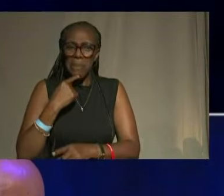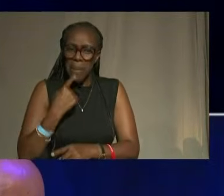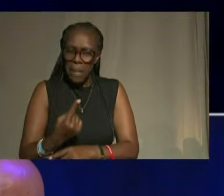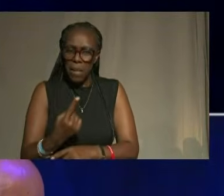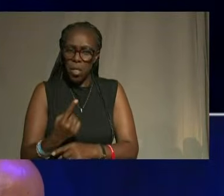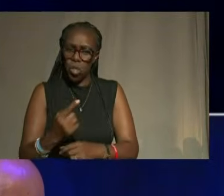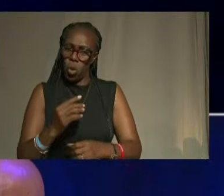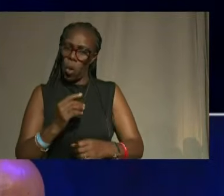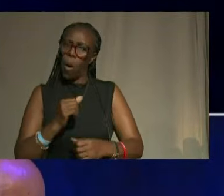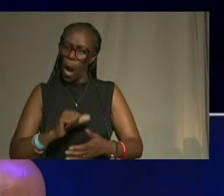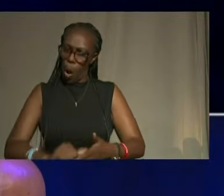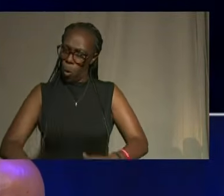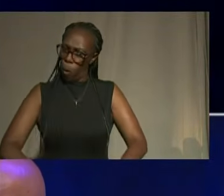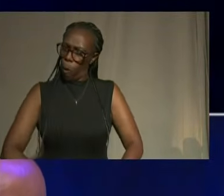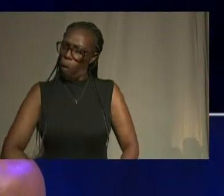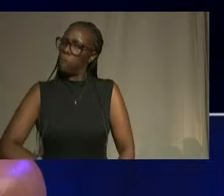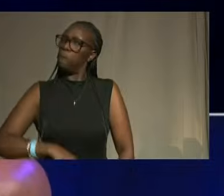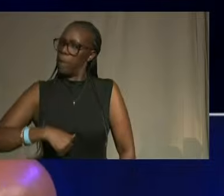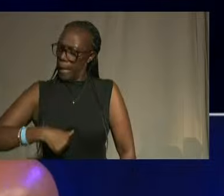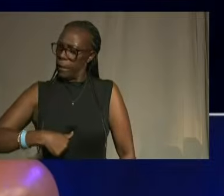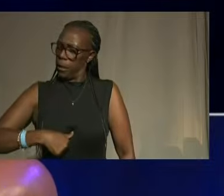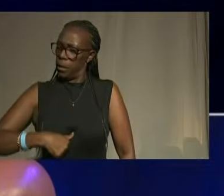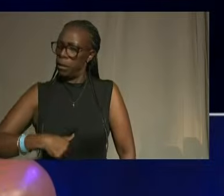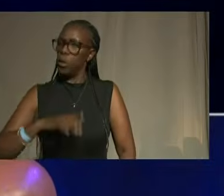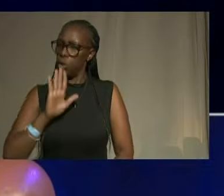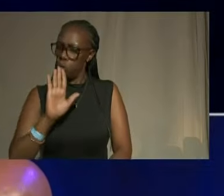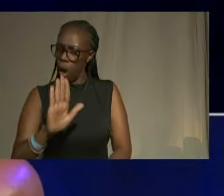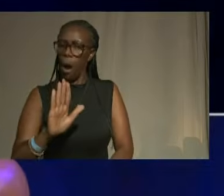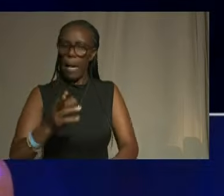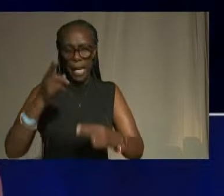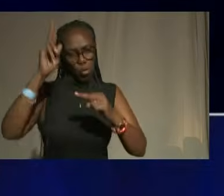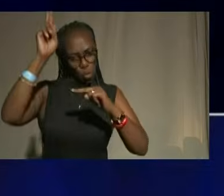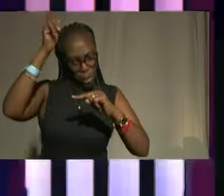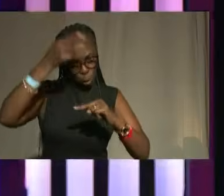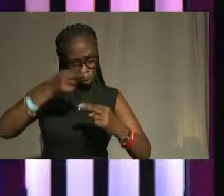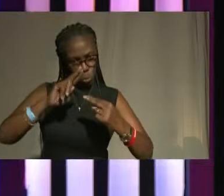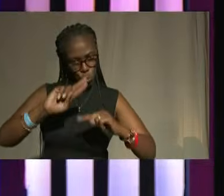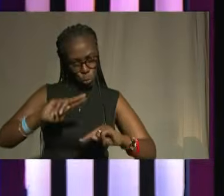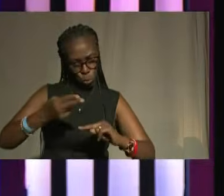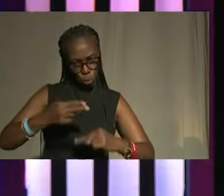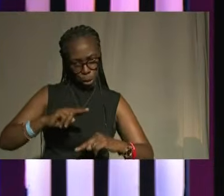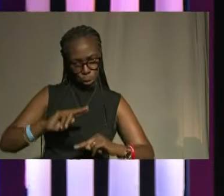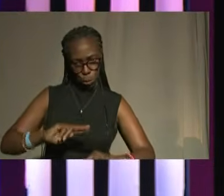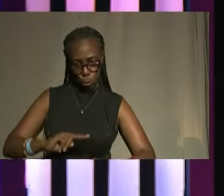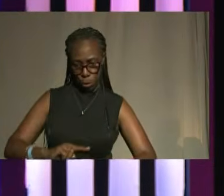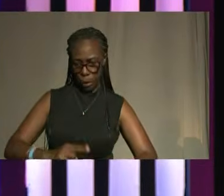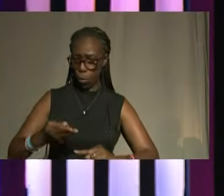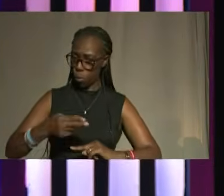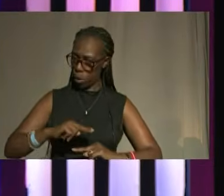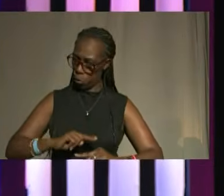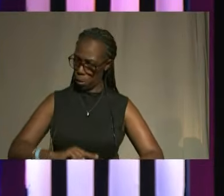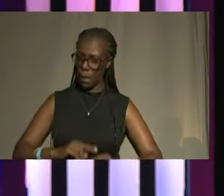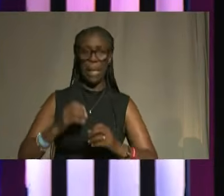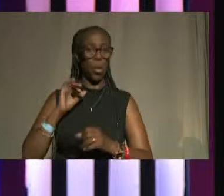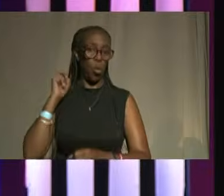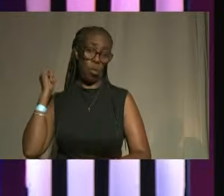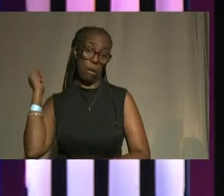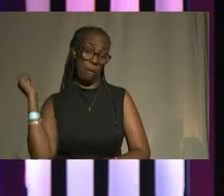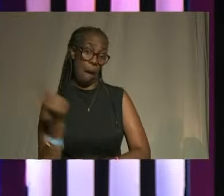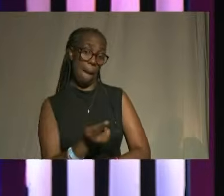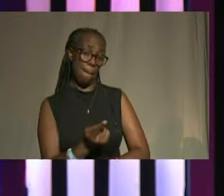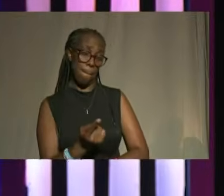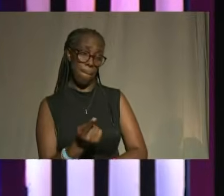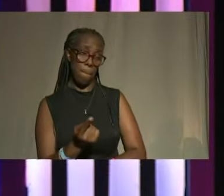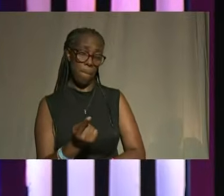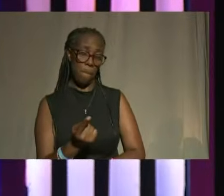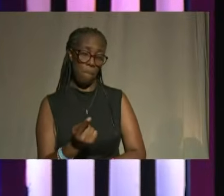their policy to reduce crime. This government has reduced crime by the lowest over